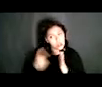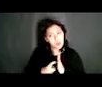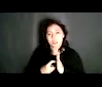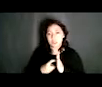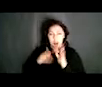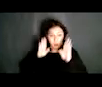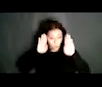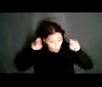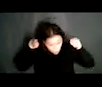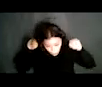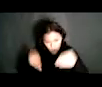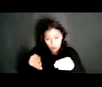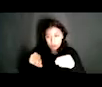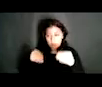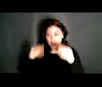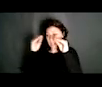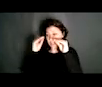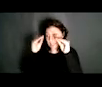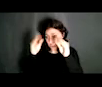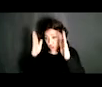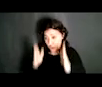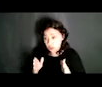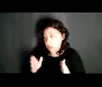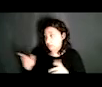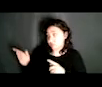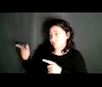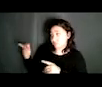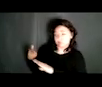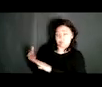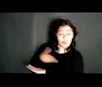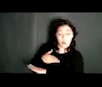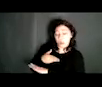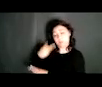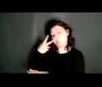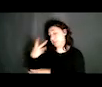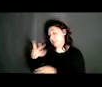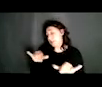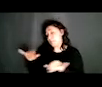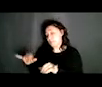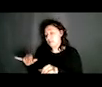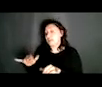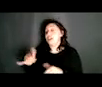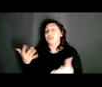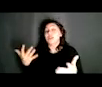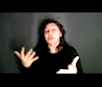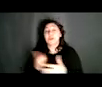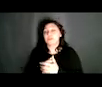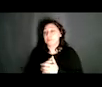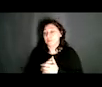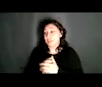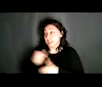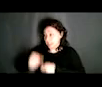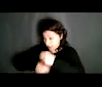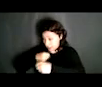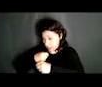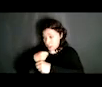in this past year. So, on this occasion, in addition to congratulating the outstanding work of the